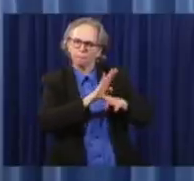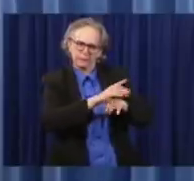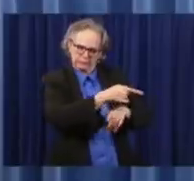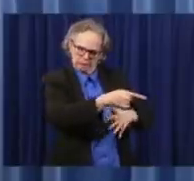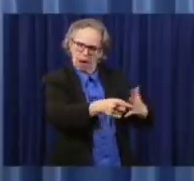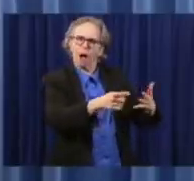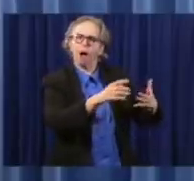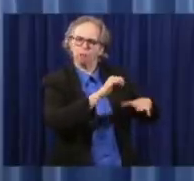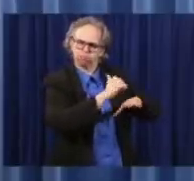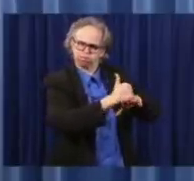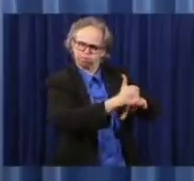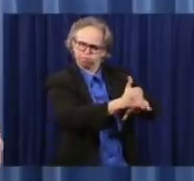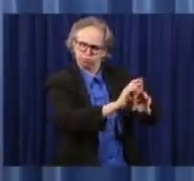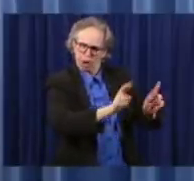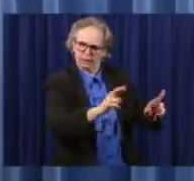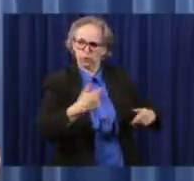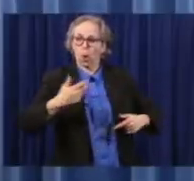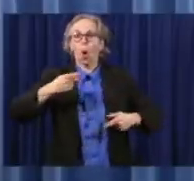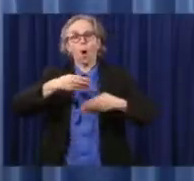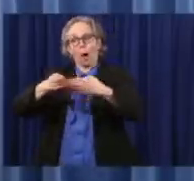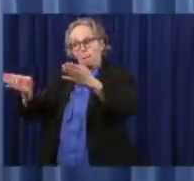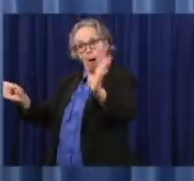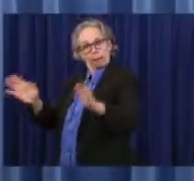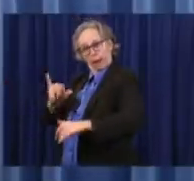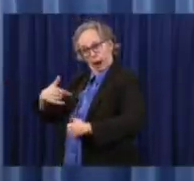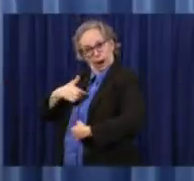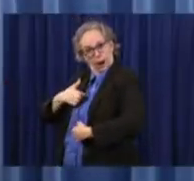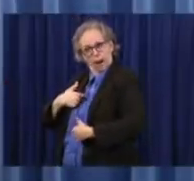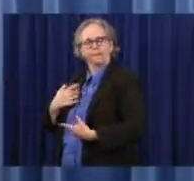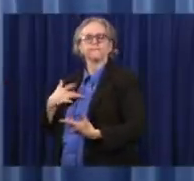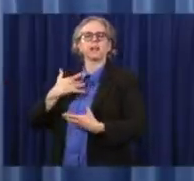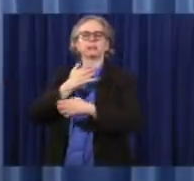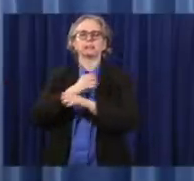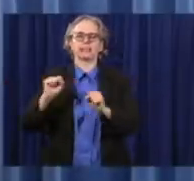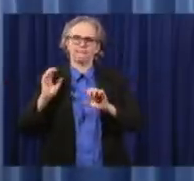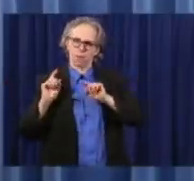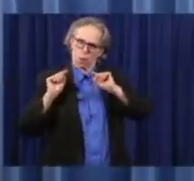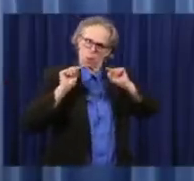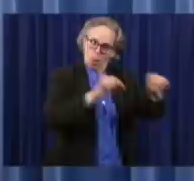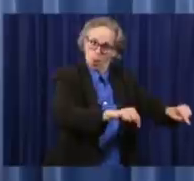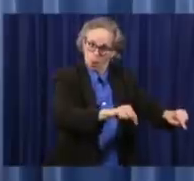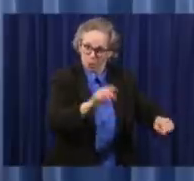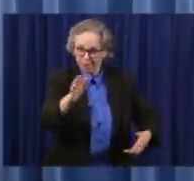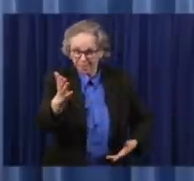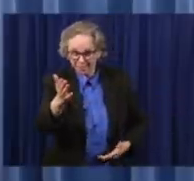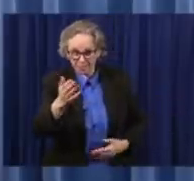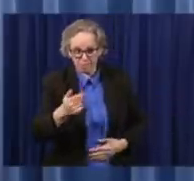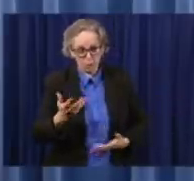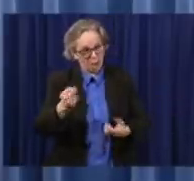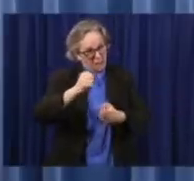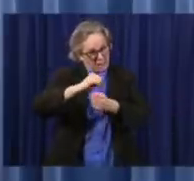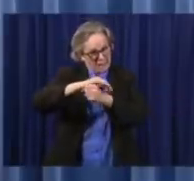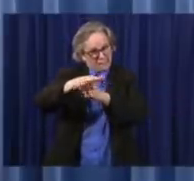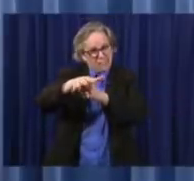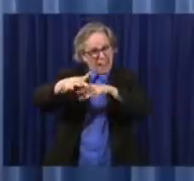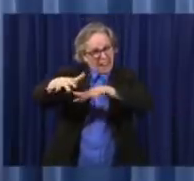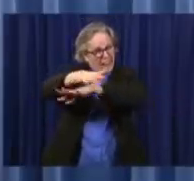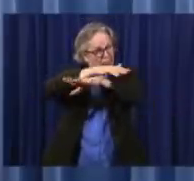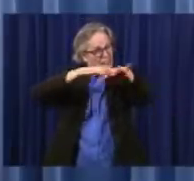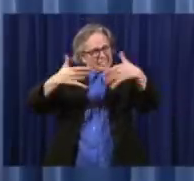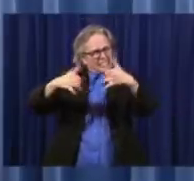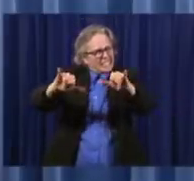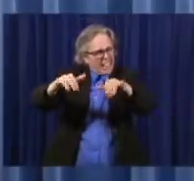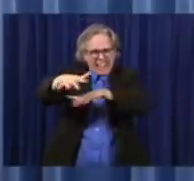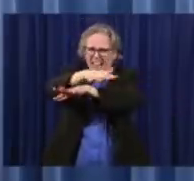being taken, because everybody knows the virus is still out there. It's not gone away. But having that public